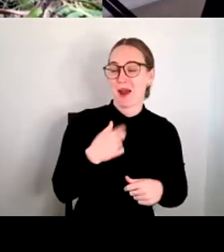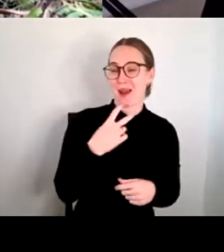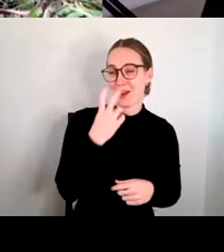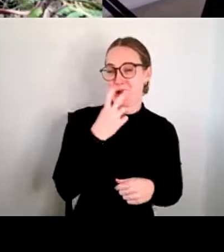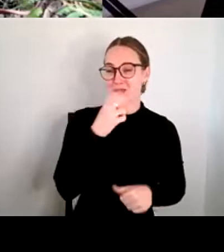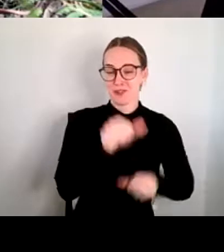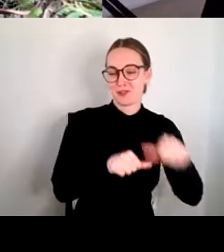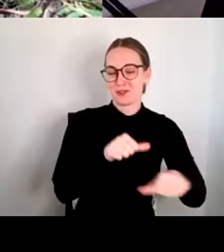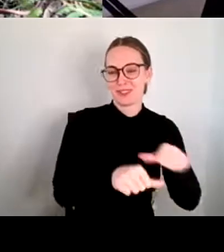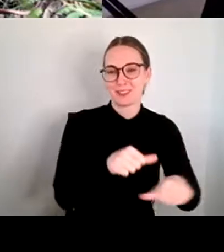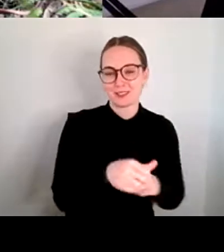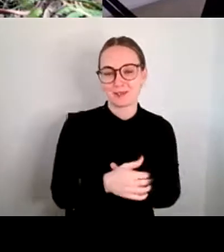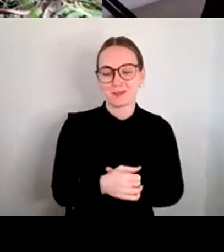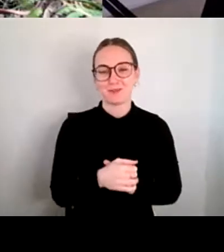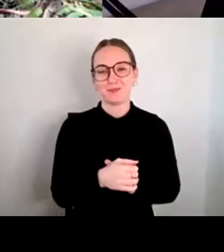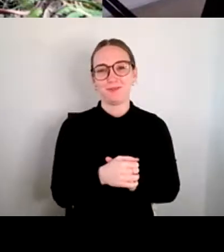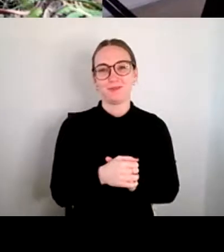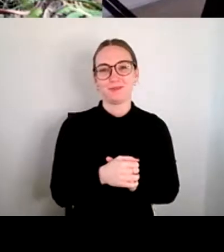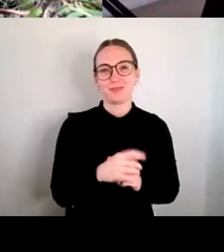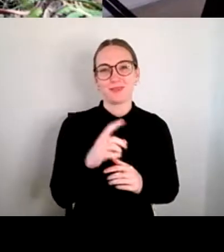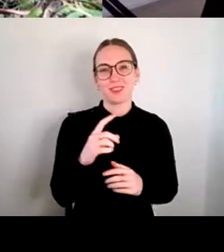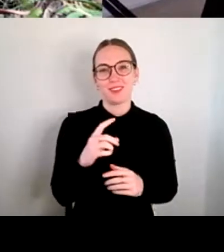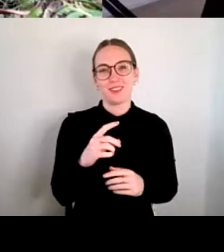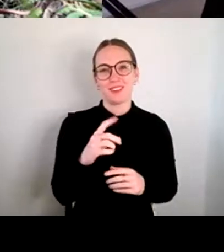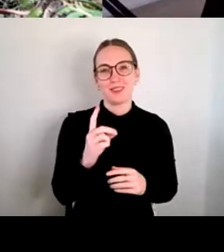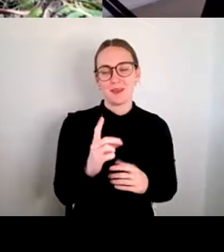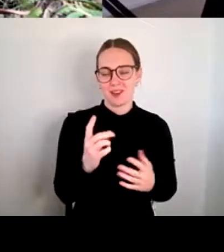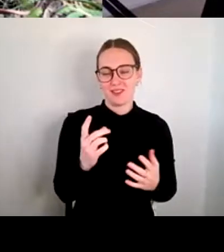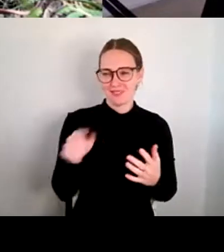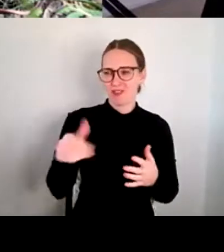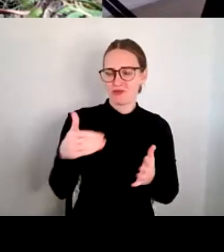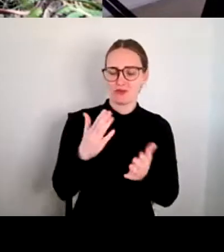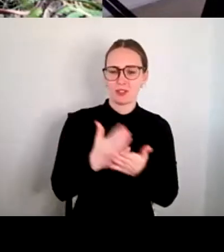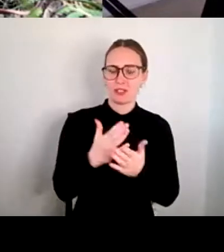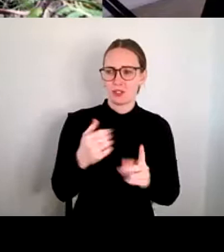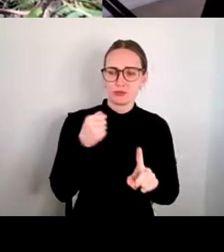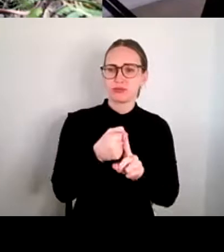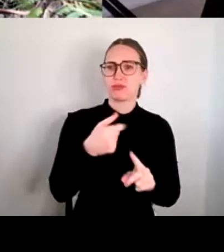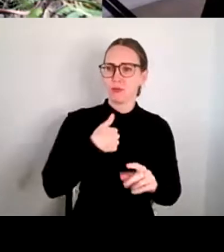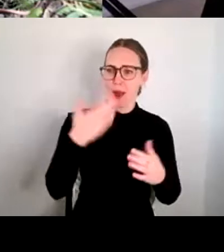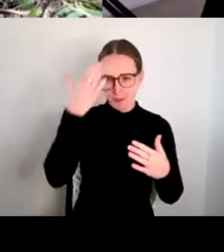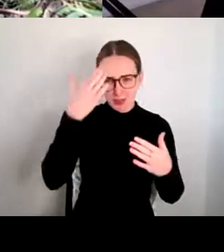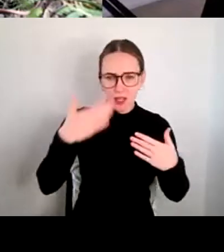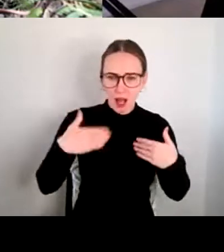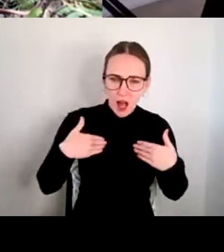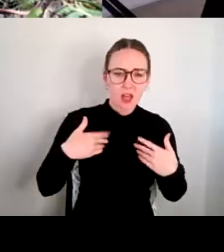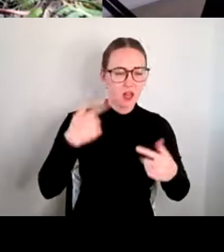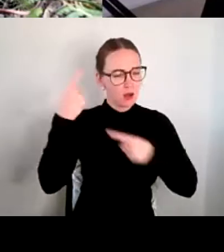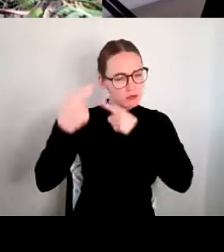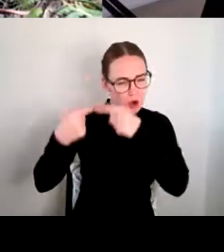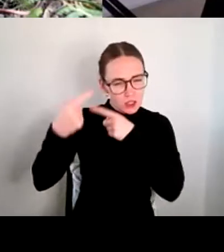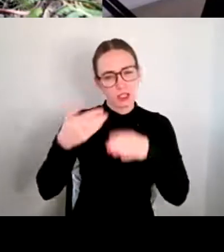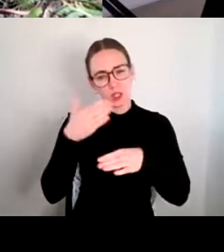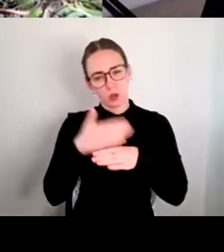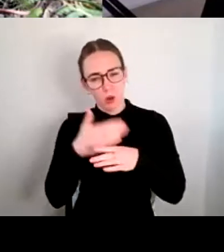But it really, really became so many other things. It became about my mental health. It became about processing work things. It became about perceiving